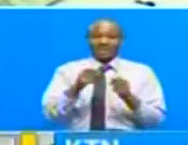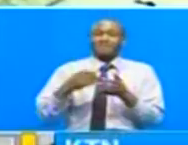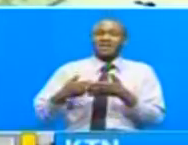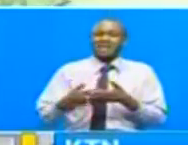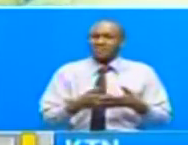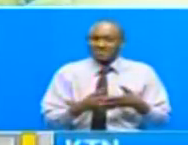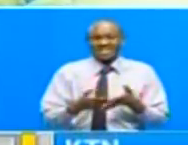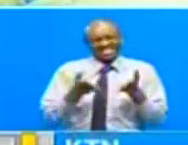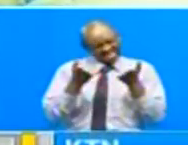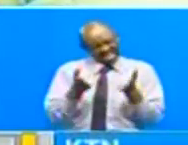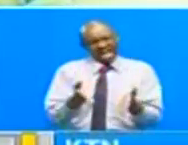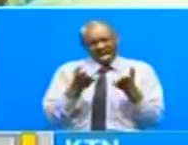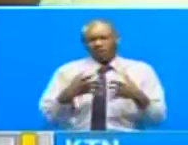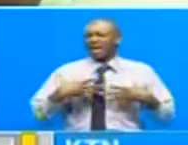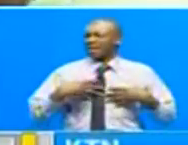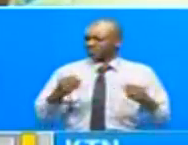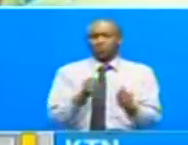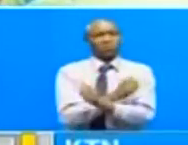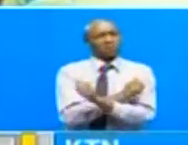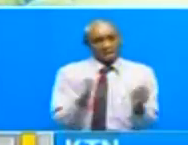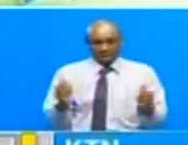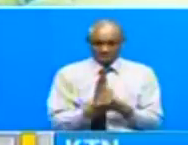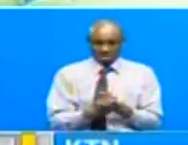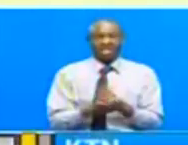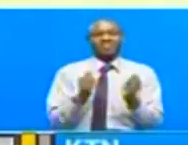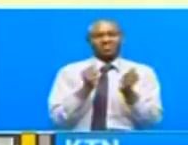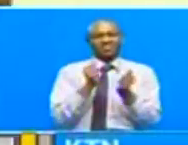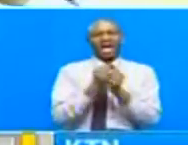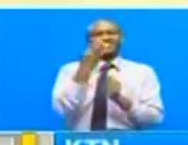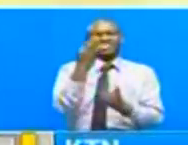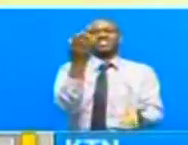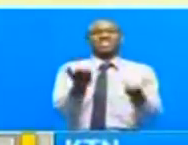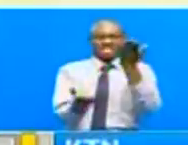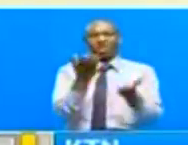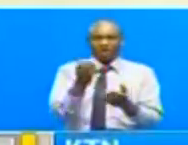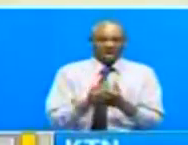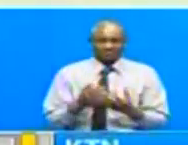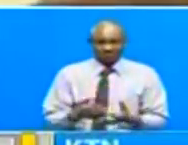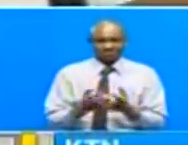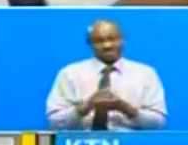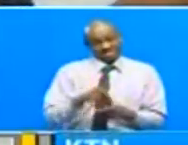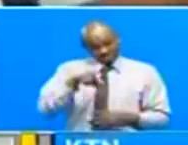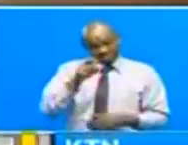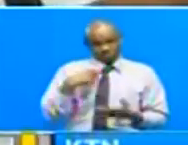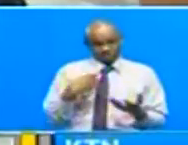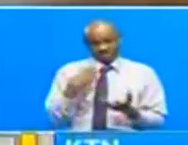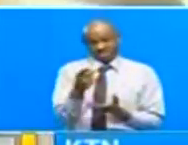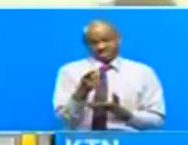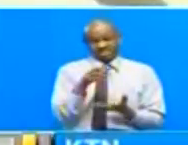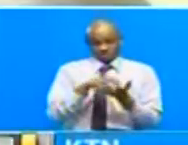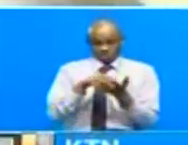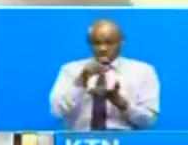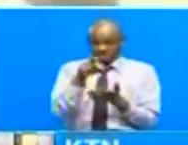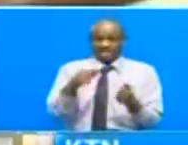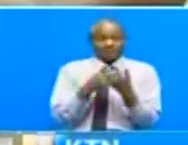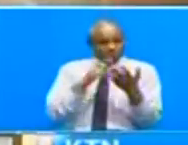baby is healthy, 13 kgs. His condition is known as encephaly. This is